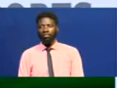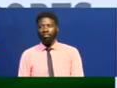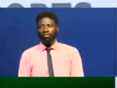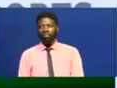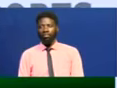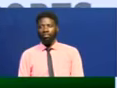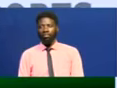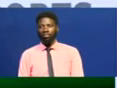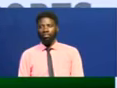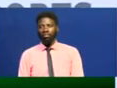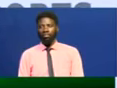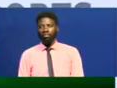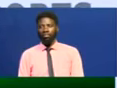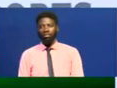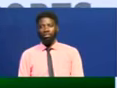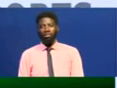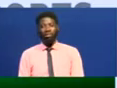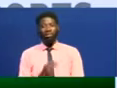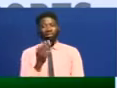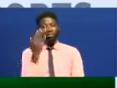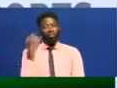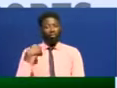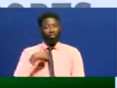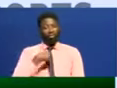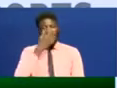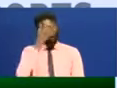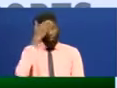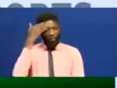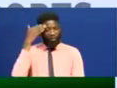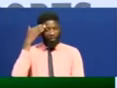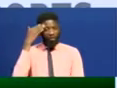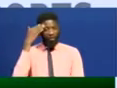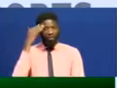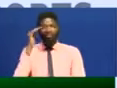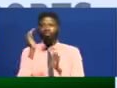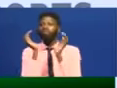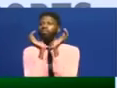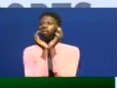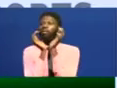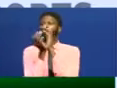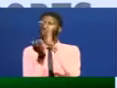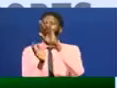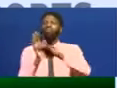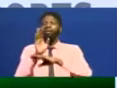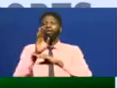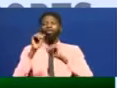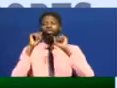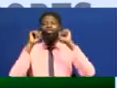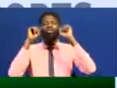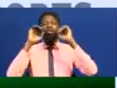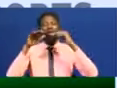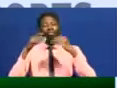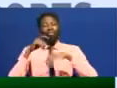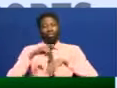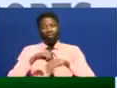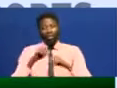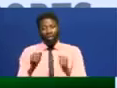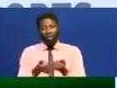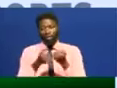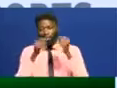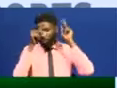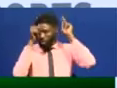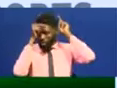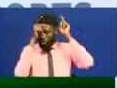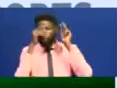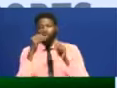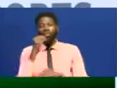You know, we had even forgotten how it feels to go back to the stadium and cheer a team. So when Kakamega Homeboys was playing